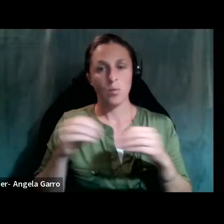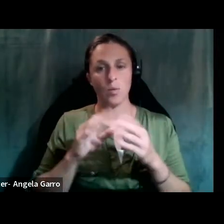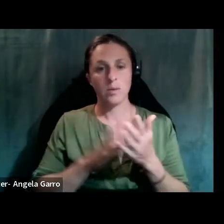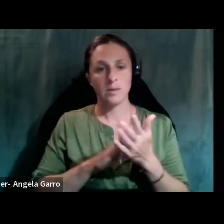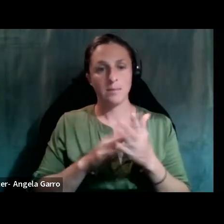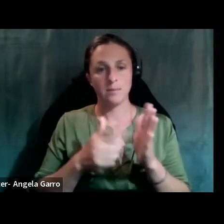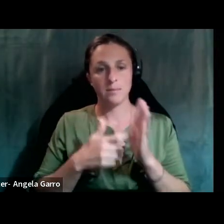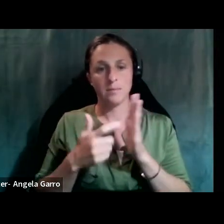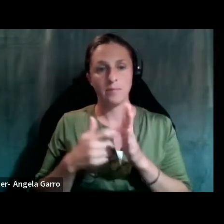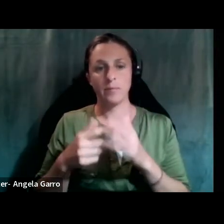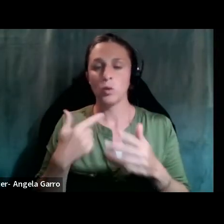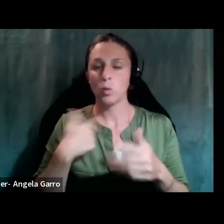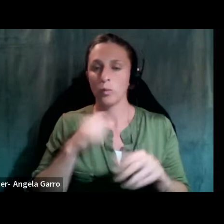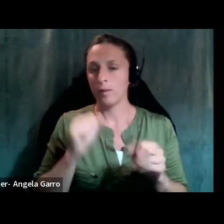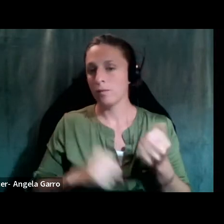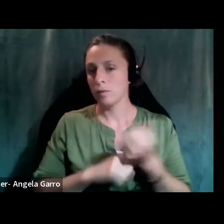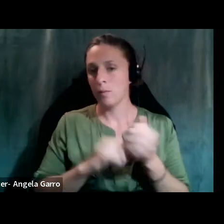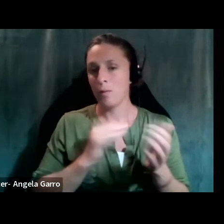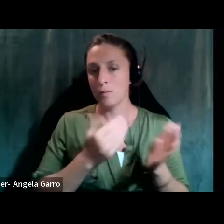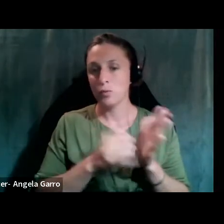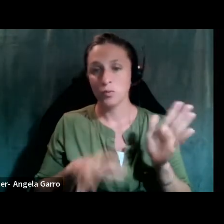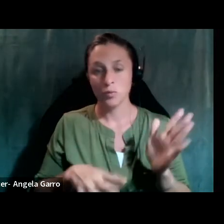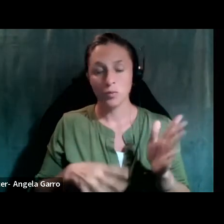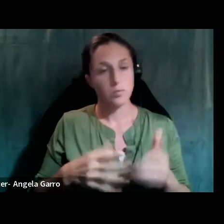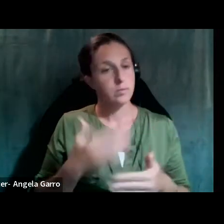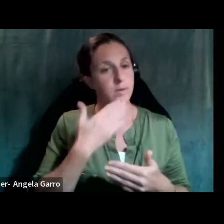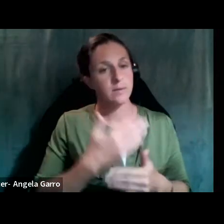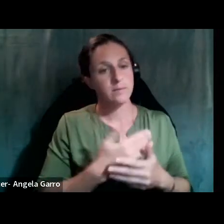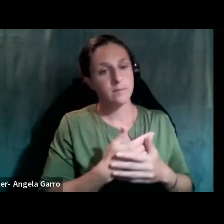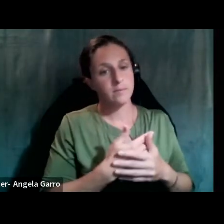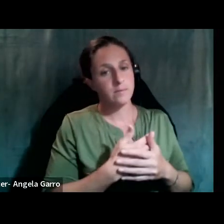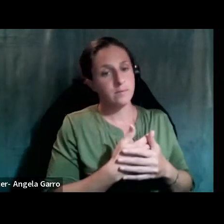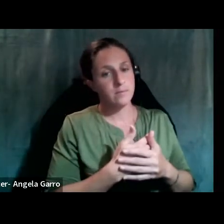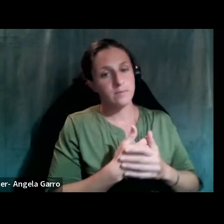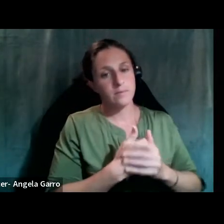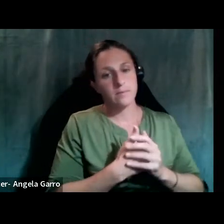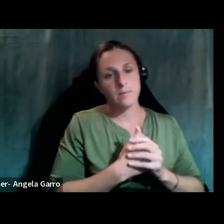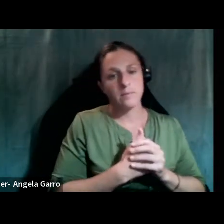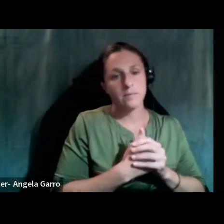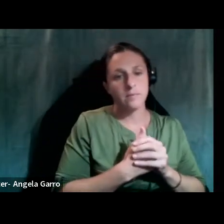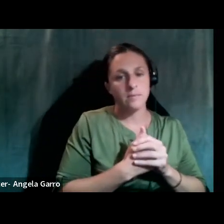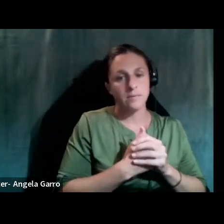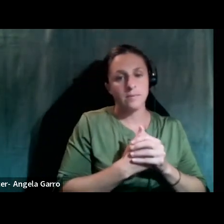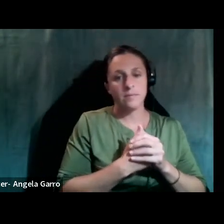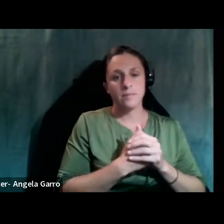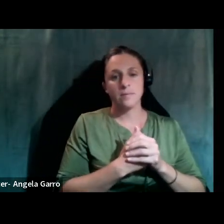with which to support our students. Thank you. Okay.